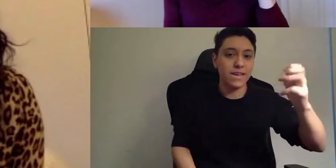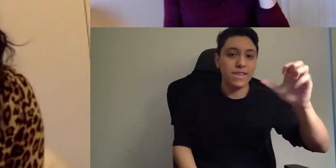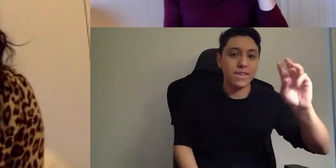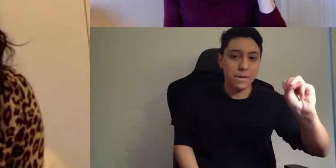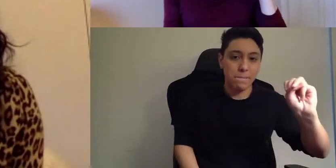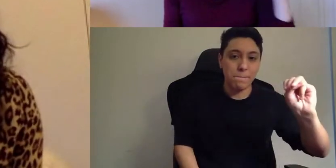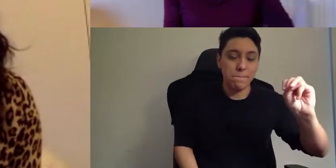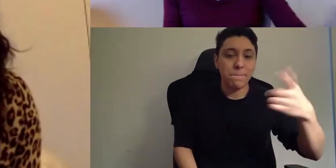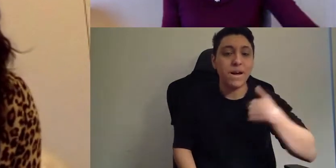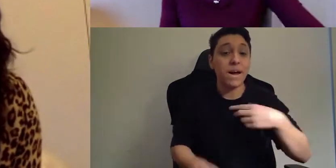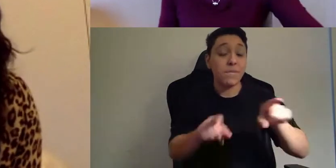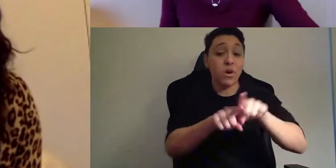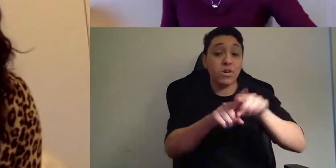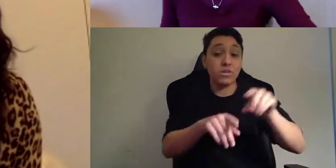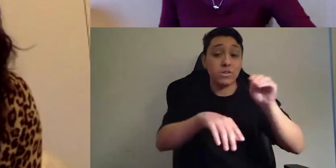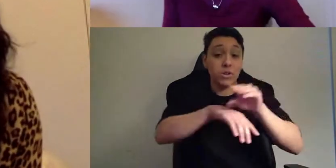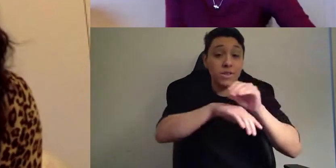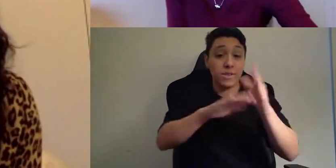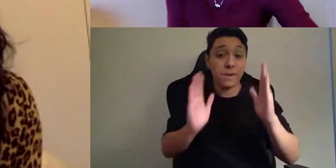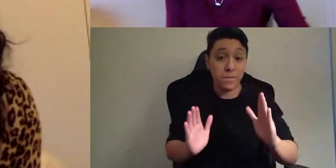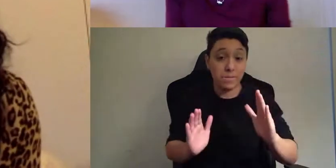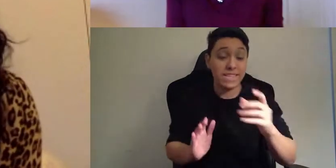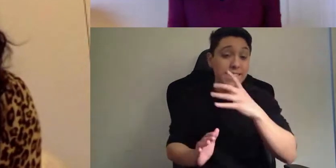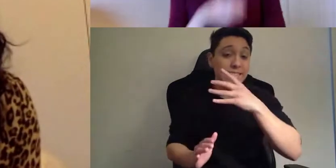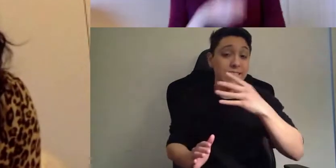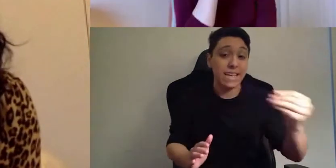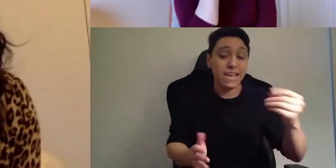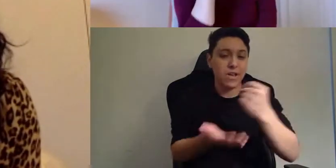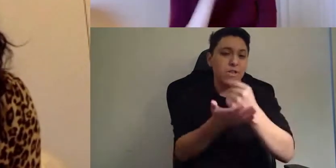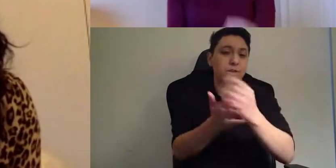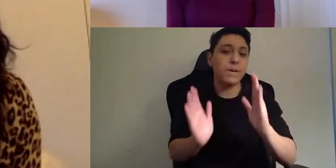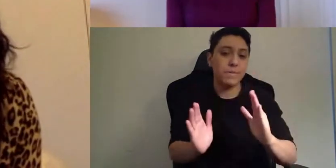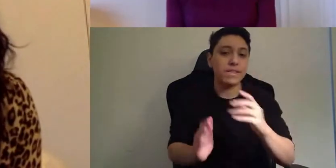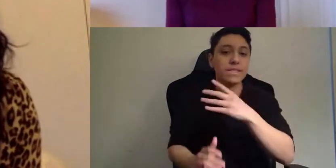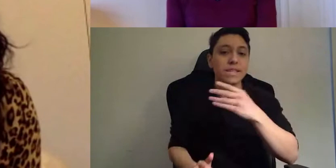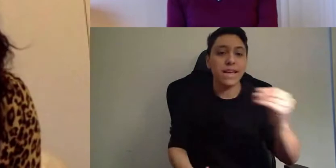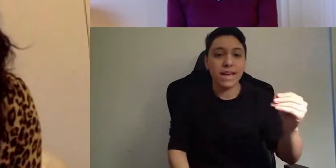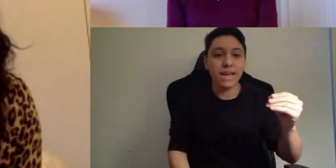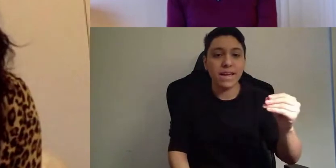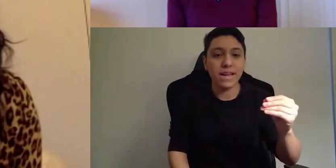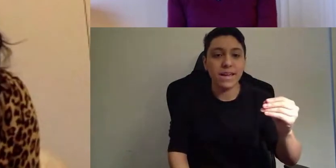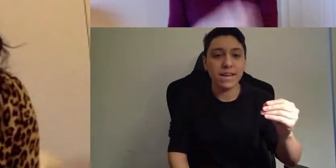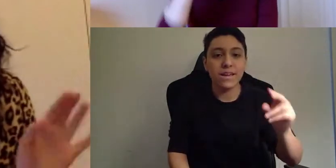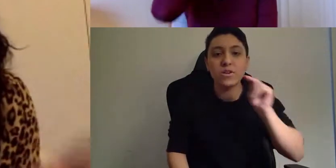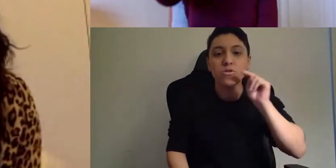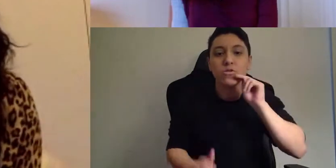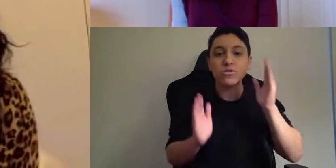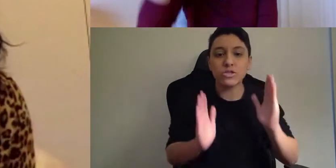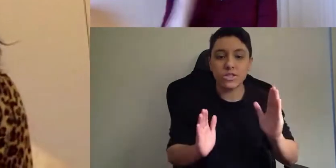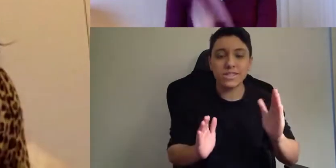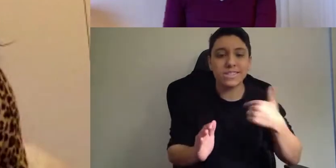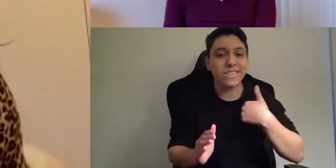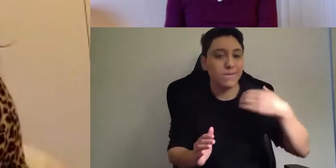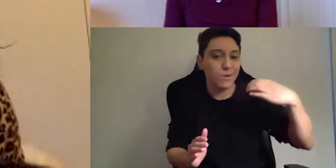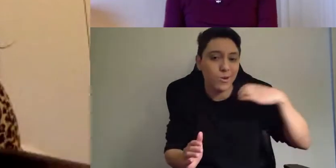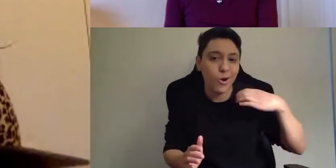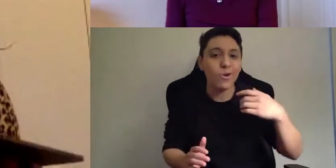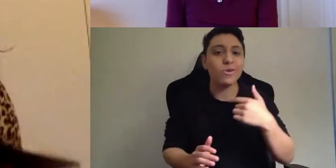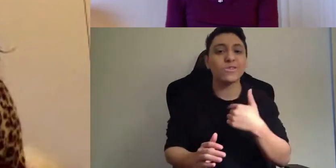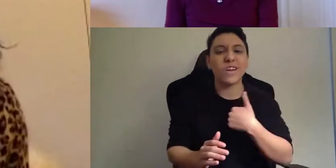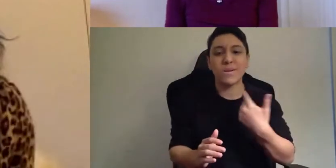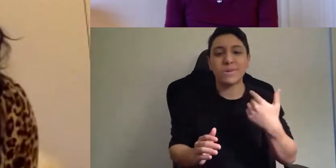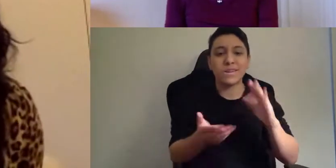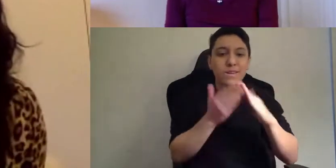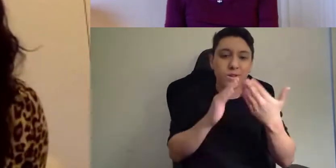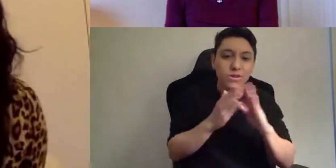and nutritionist in Seattle. I'm also a somatic practitioner and coach and facilitator and community organizer. So